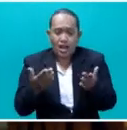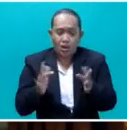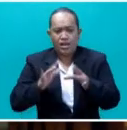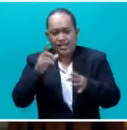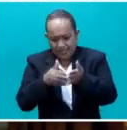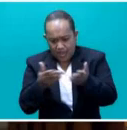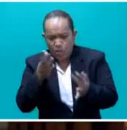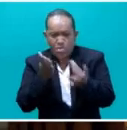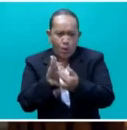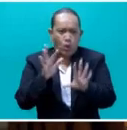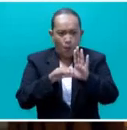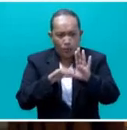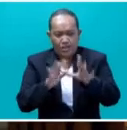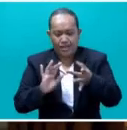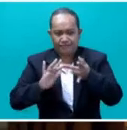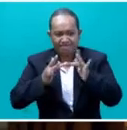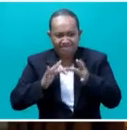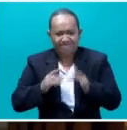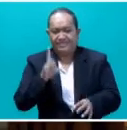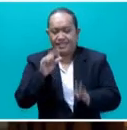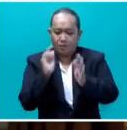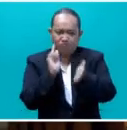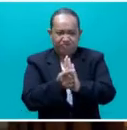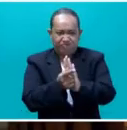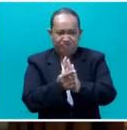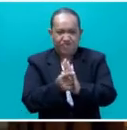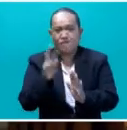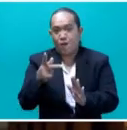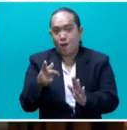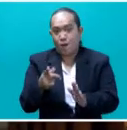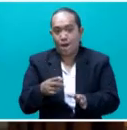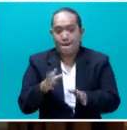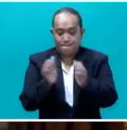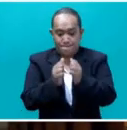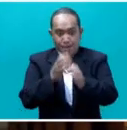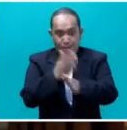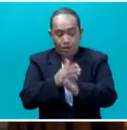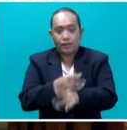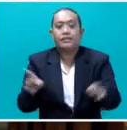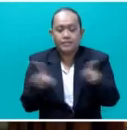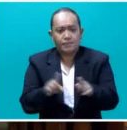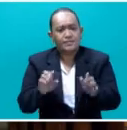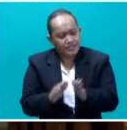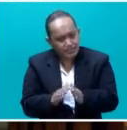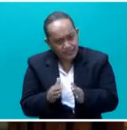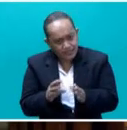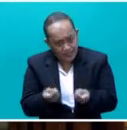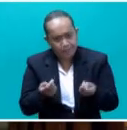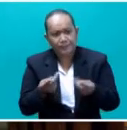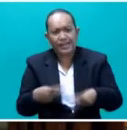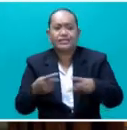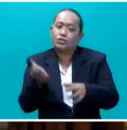timelines. Some work in this area has already commenced, Mr. Speaker, sir. Mr. Speaker, sir, it should be